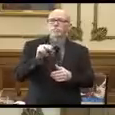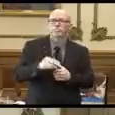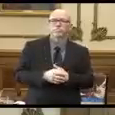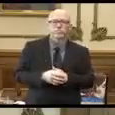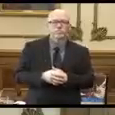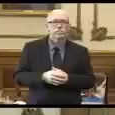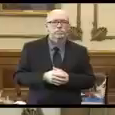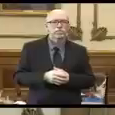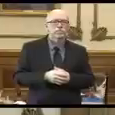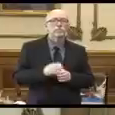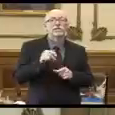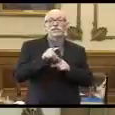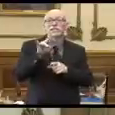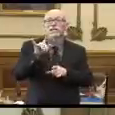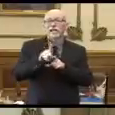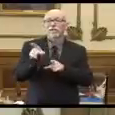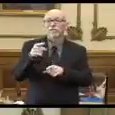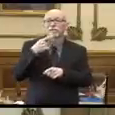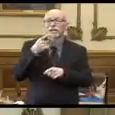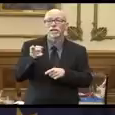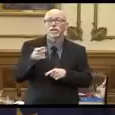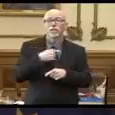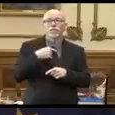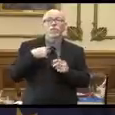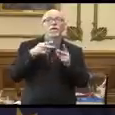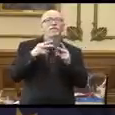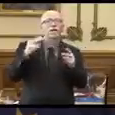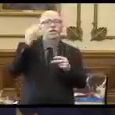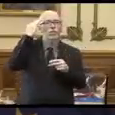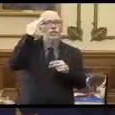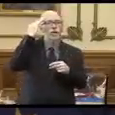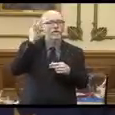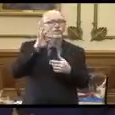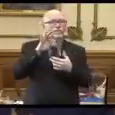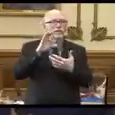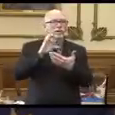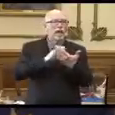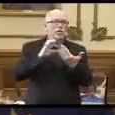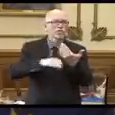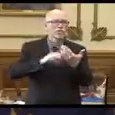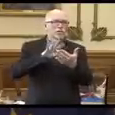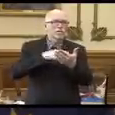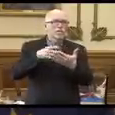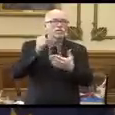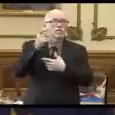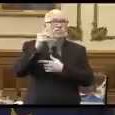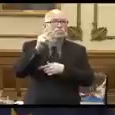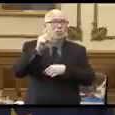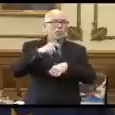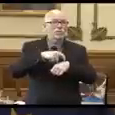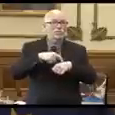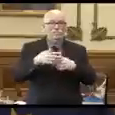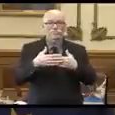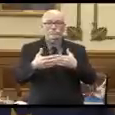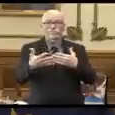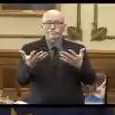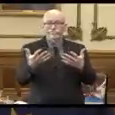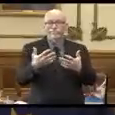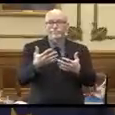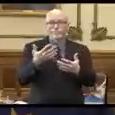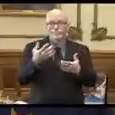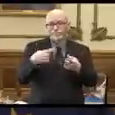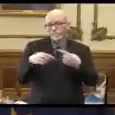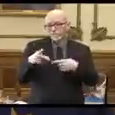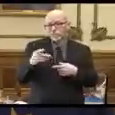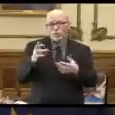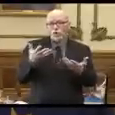are, Nikki, as you point out, very aware of the calendar and the sports season that's right around the corner,